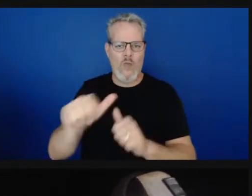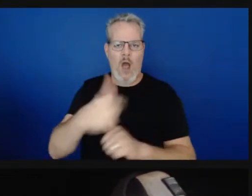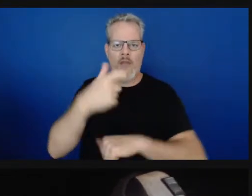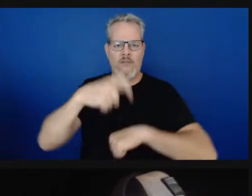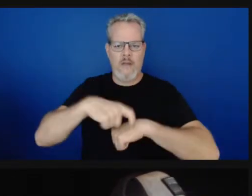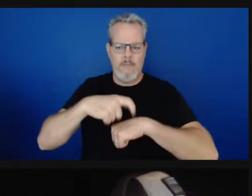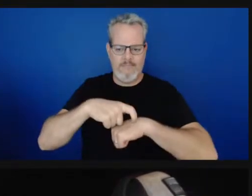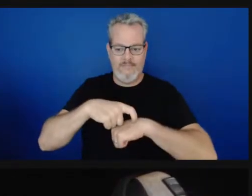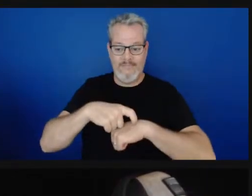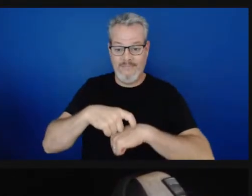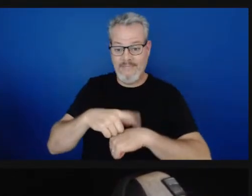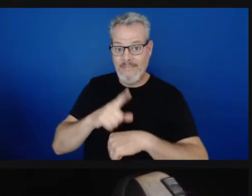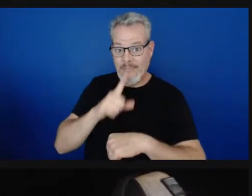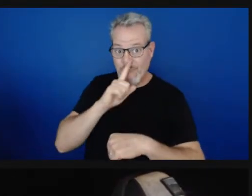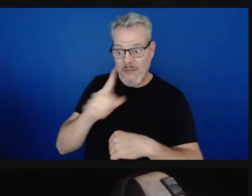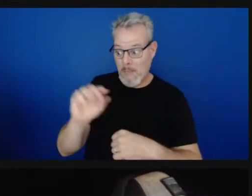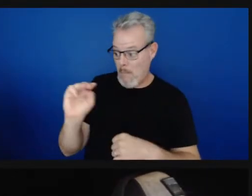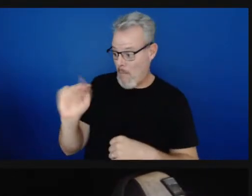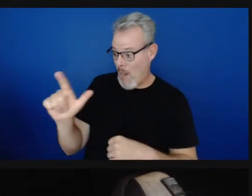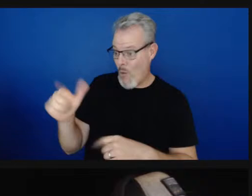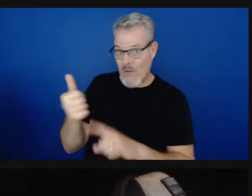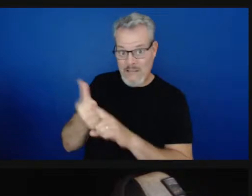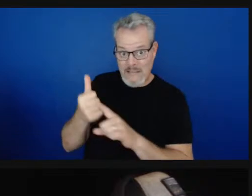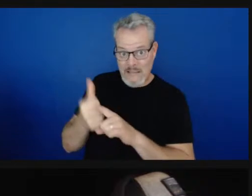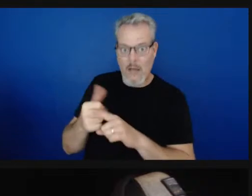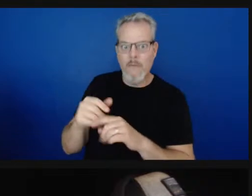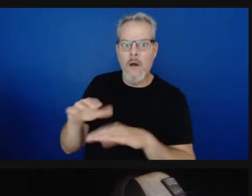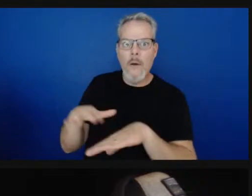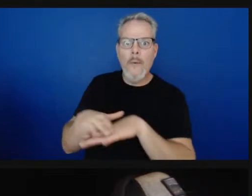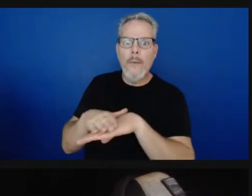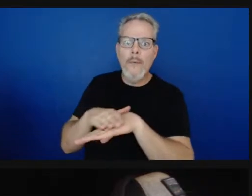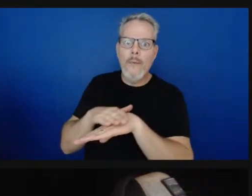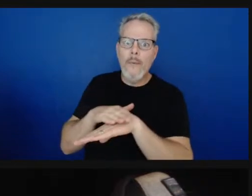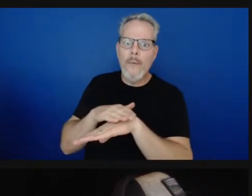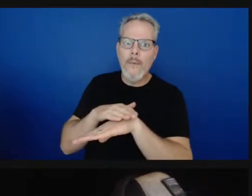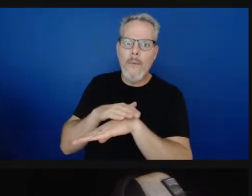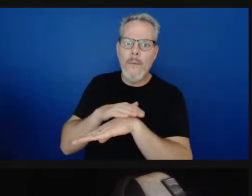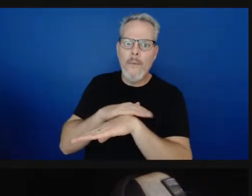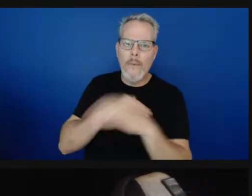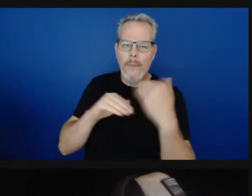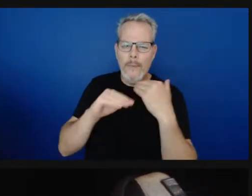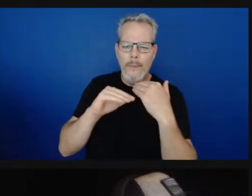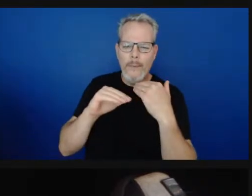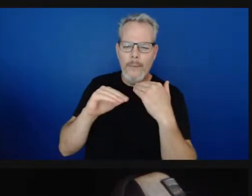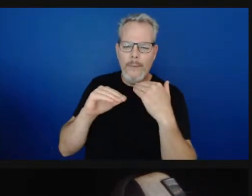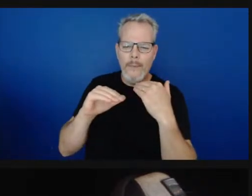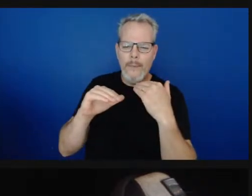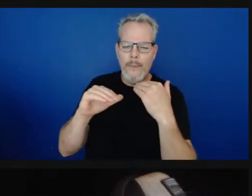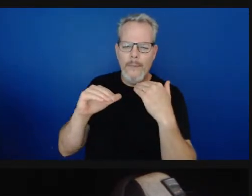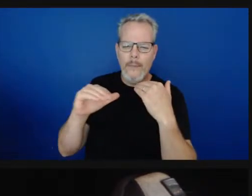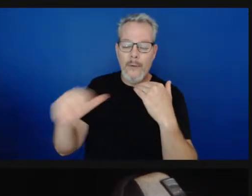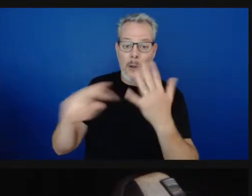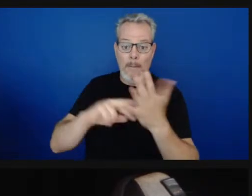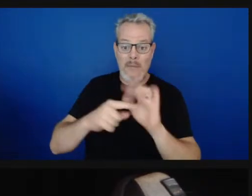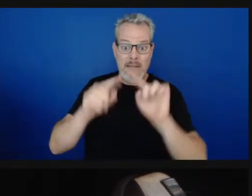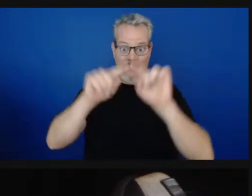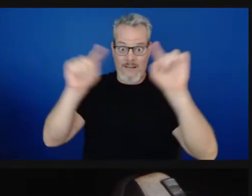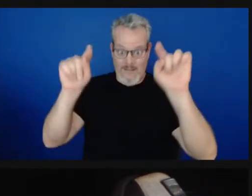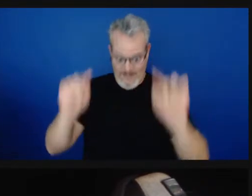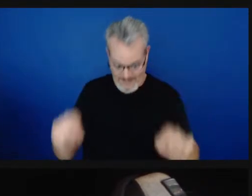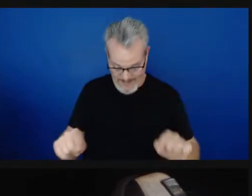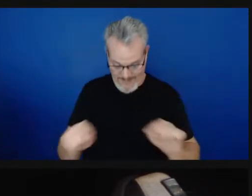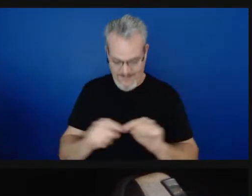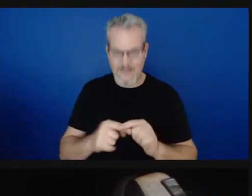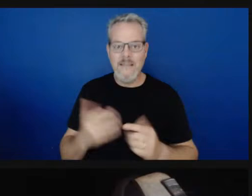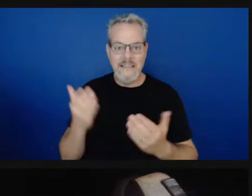So really a big slowdown on Mauna Loa. This pattern of seismicity that occurred recently does suggest that magma is reaching the shallower parts